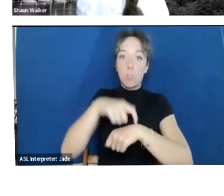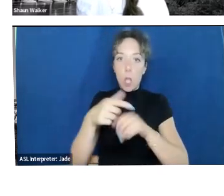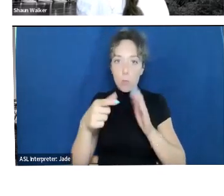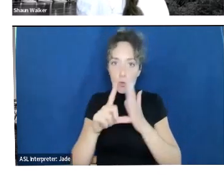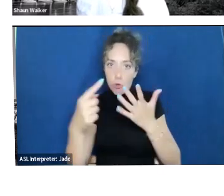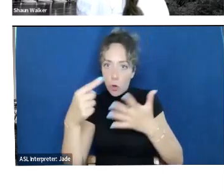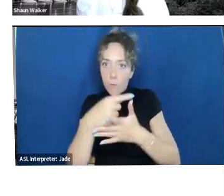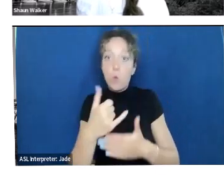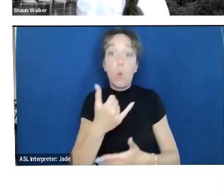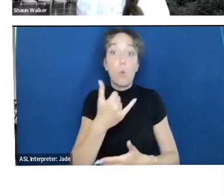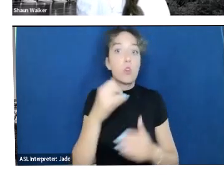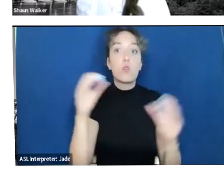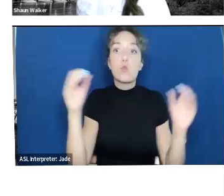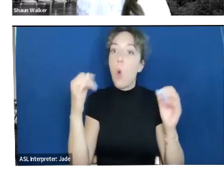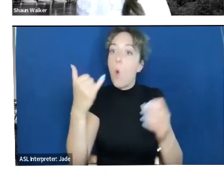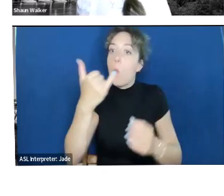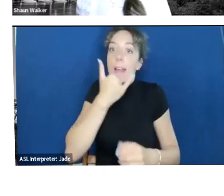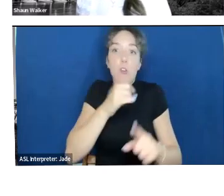for accuracy.